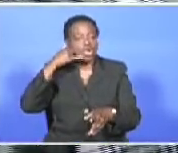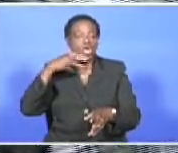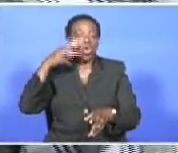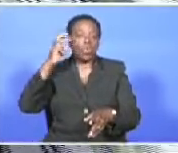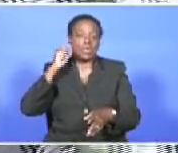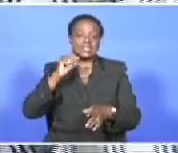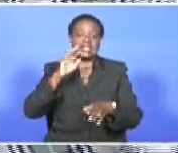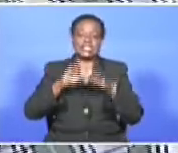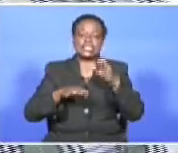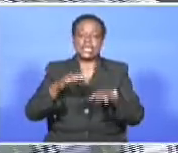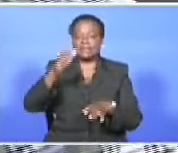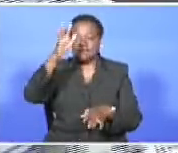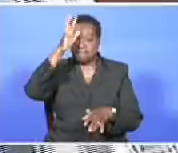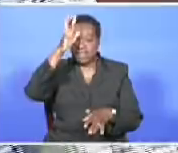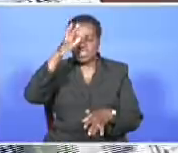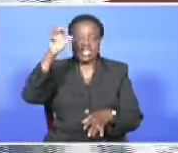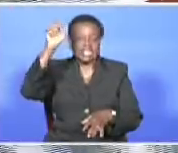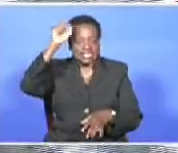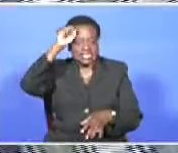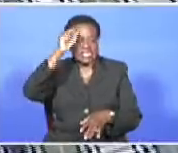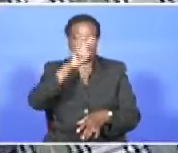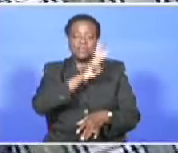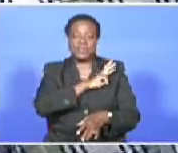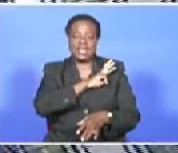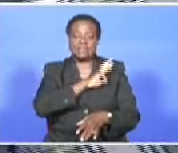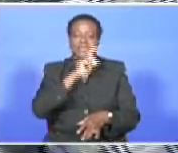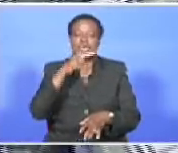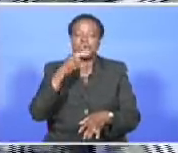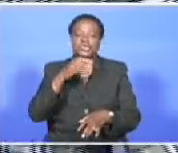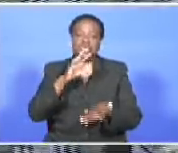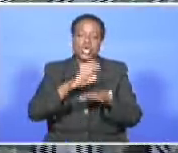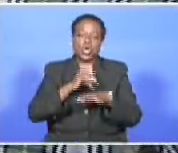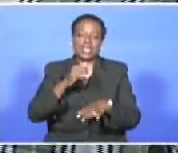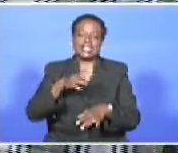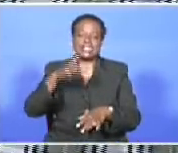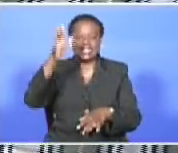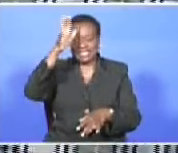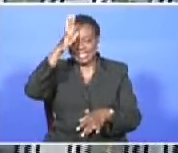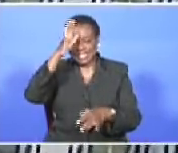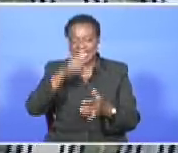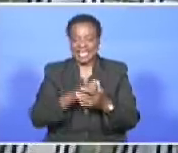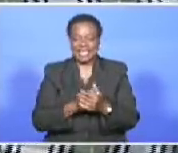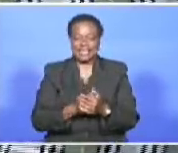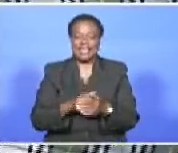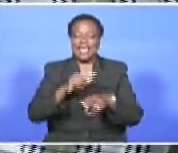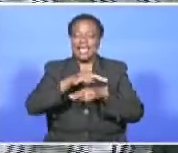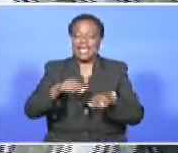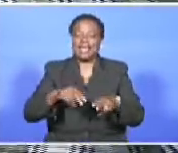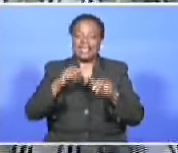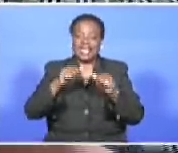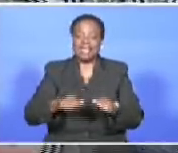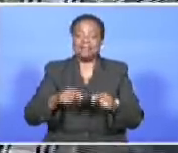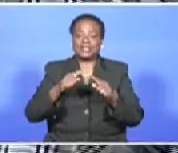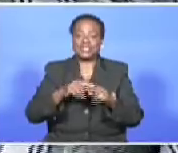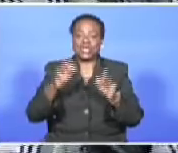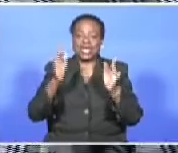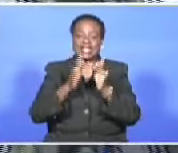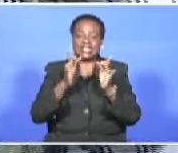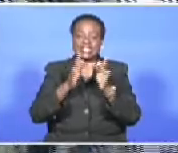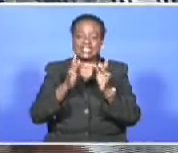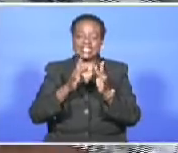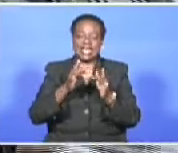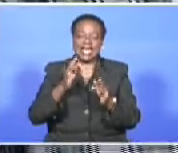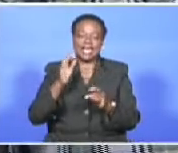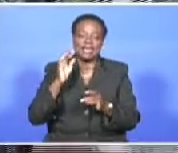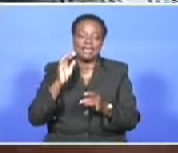her stepfather, Steve Williams, whom she calls Dad. Unable to contact him, the college president happily